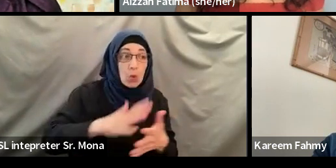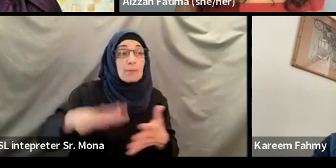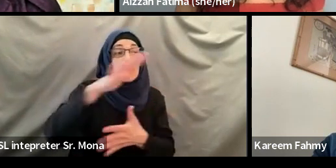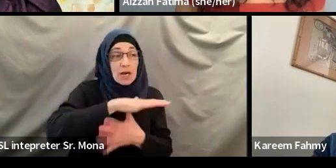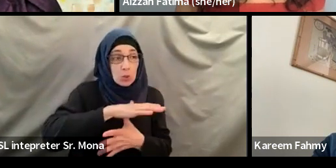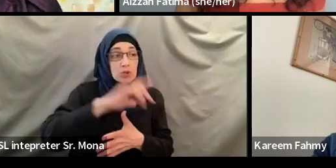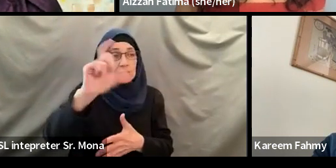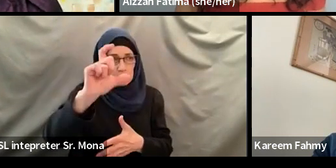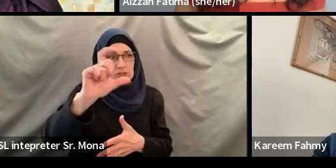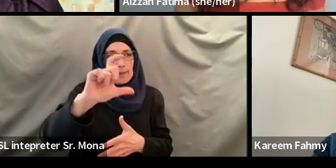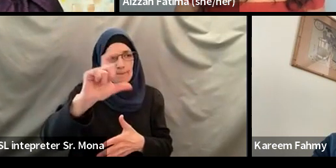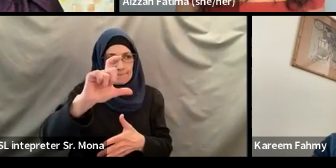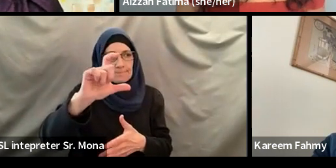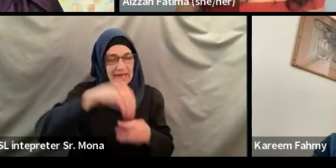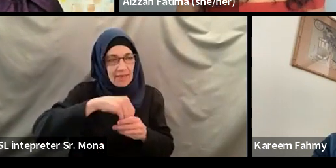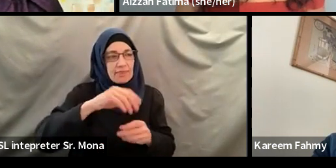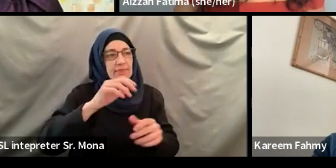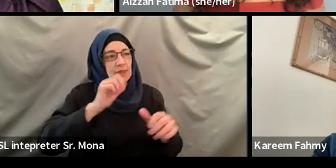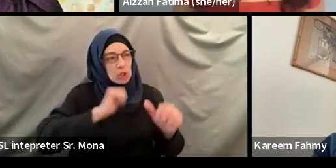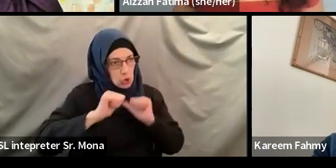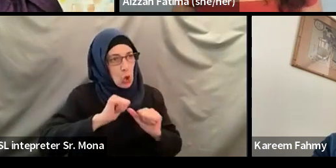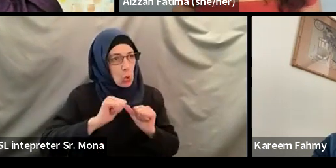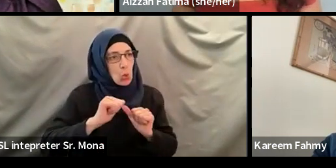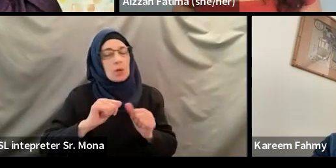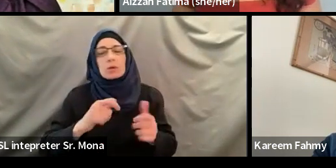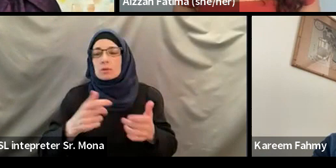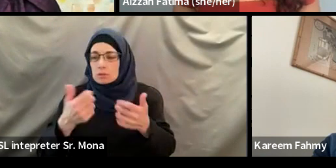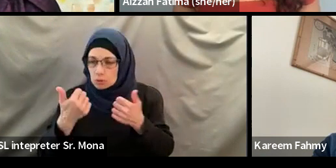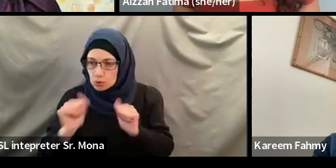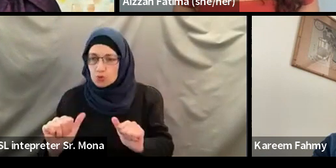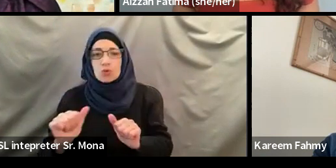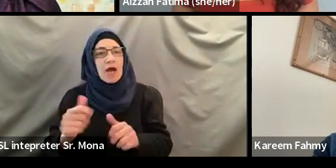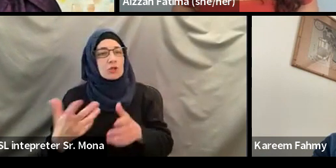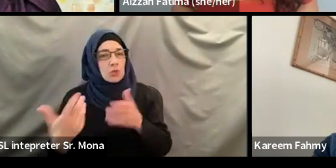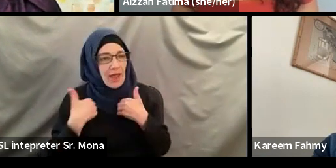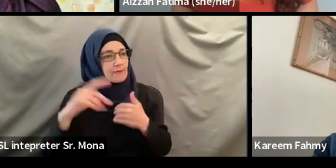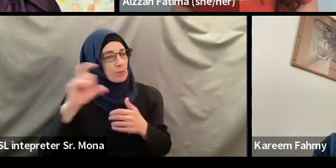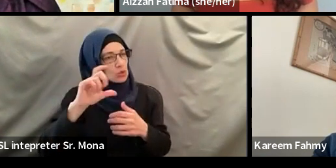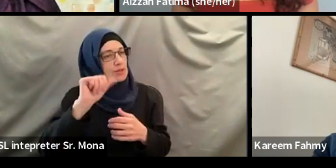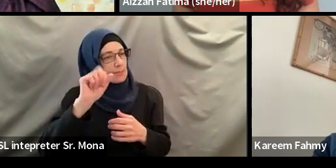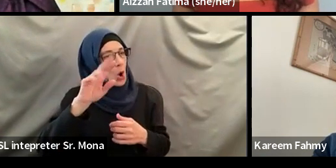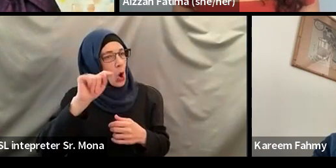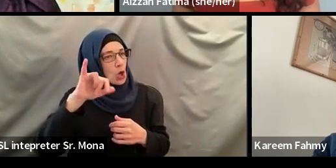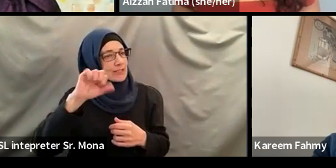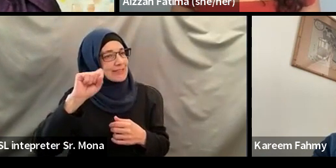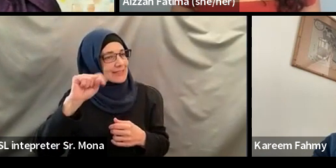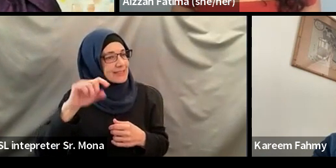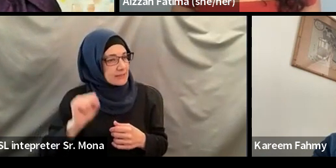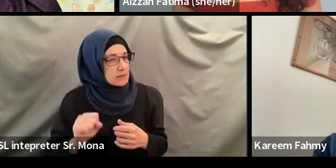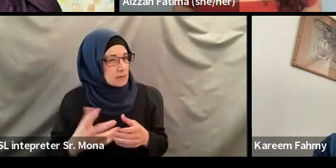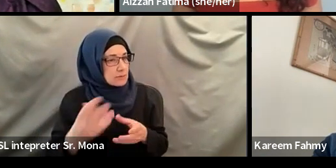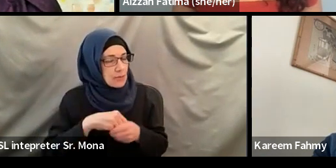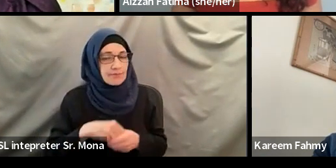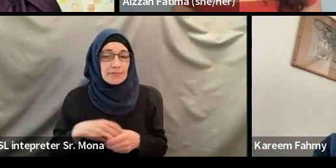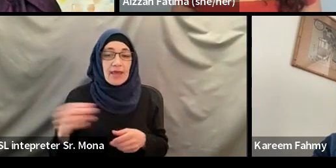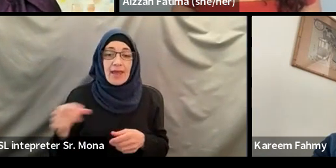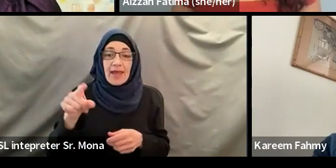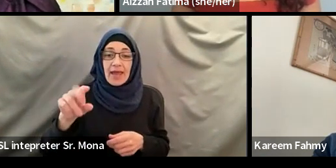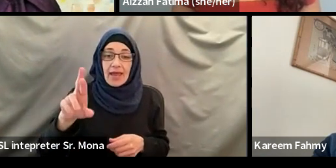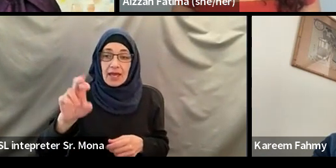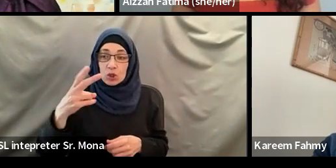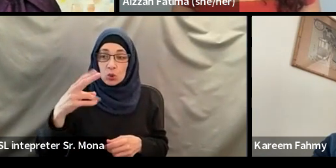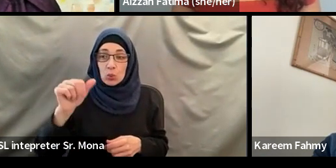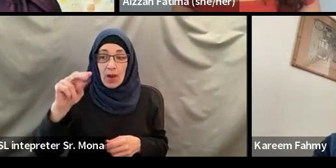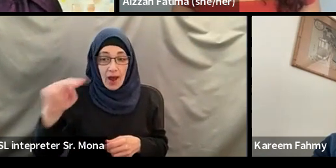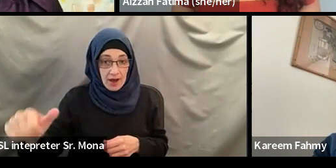Muslim artists. Let's make this room happen, but in real life. You know what I mean? And one of the things that happened is that like Rehana, what she left out of the story is